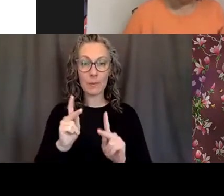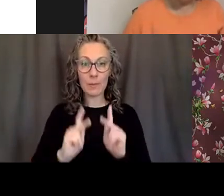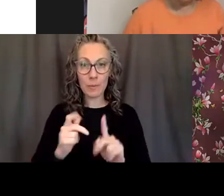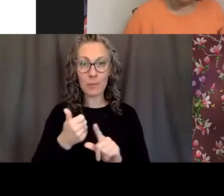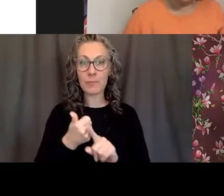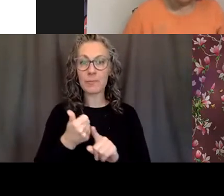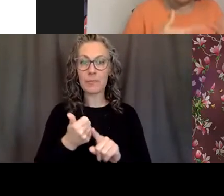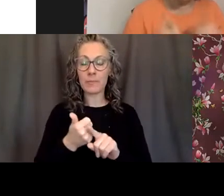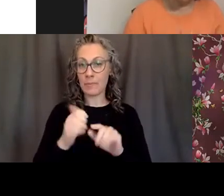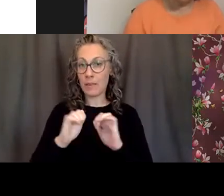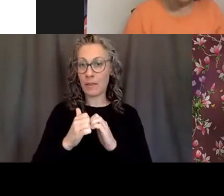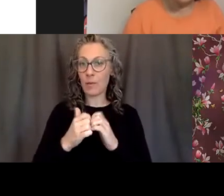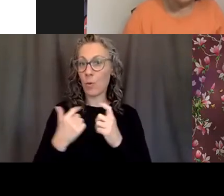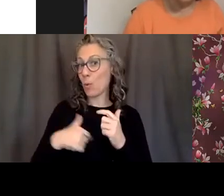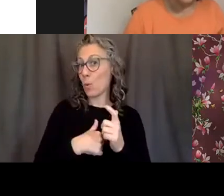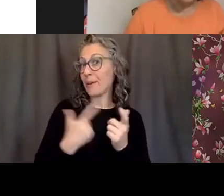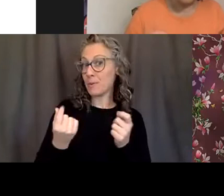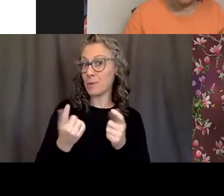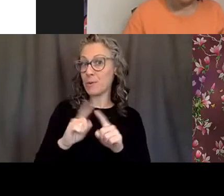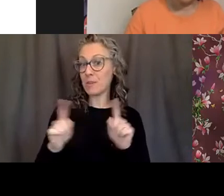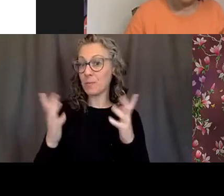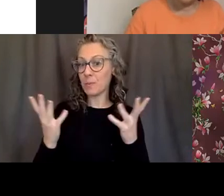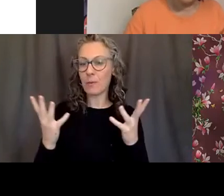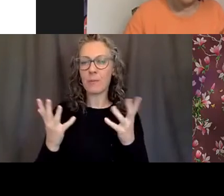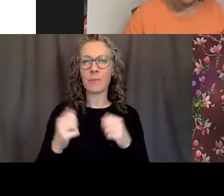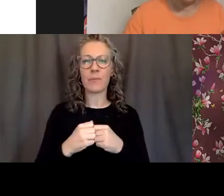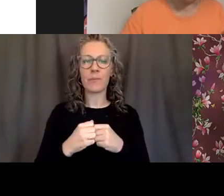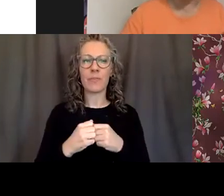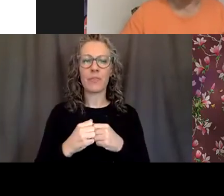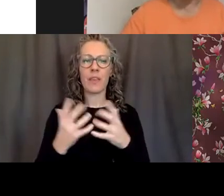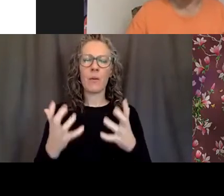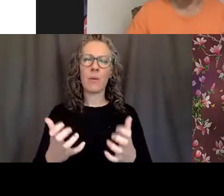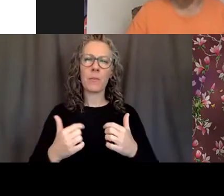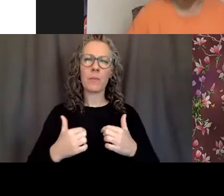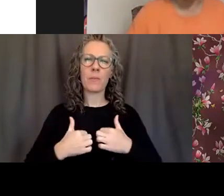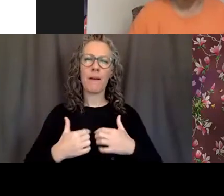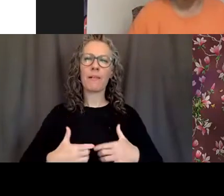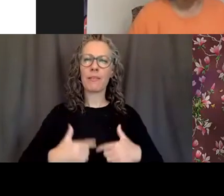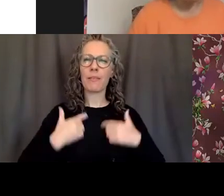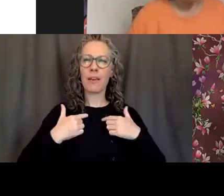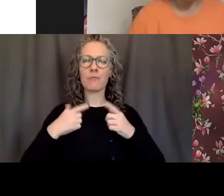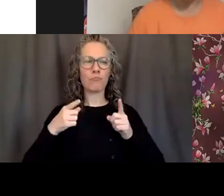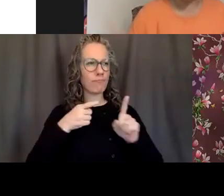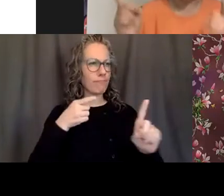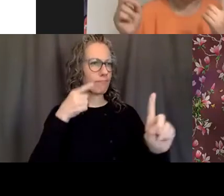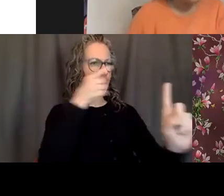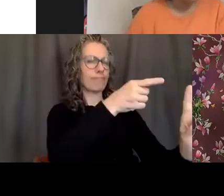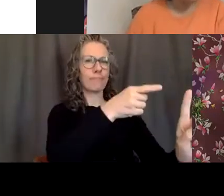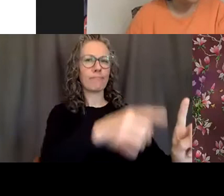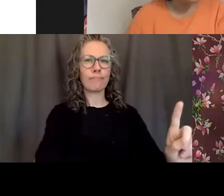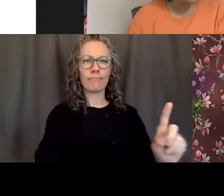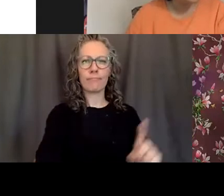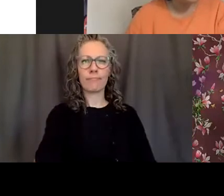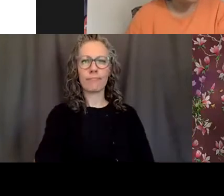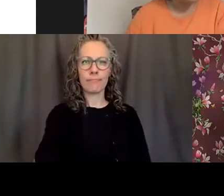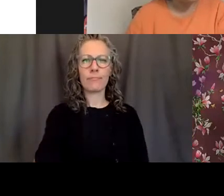do differently, what we do differently is that I want my life to go in a certain direction. And so I'm working on